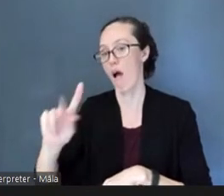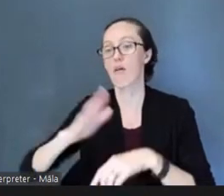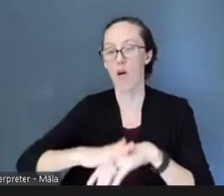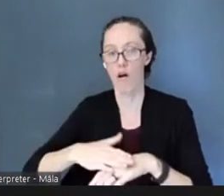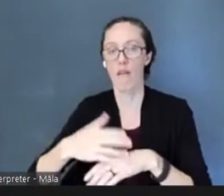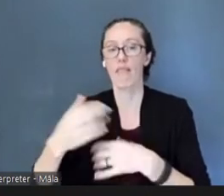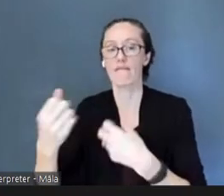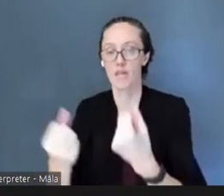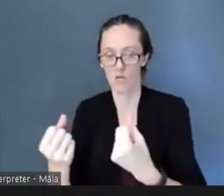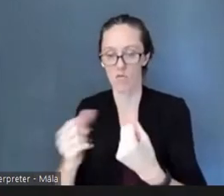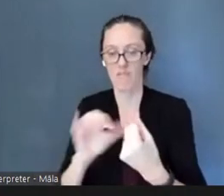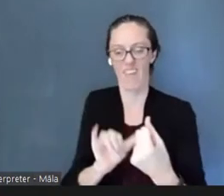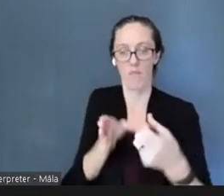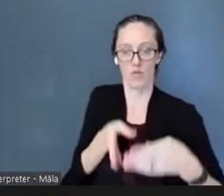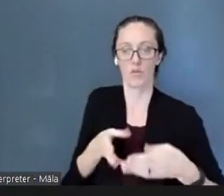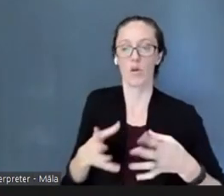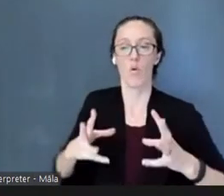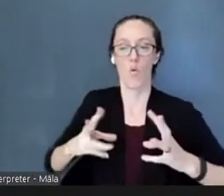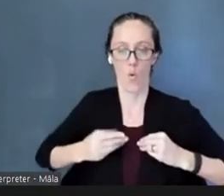drives.